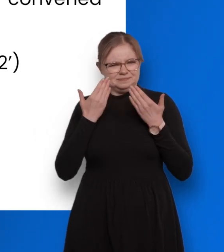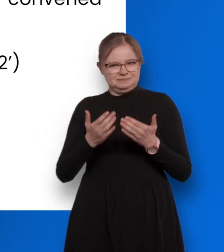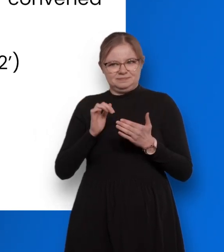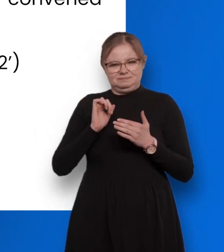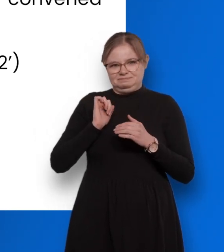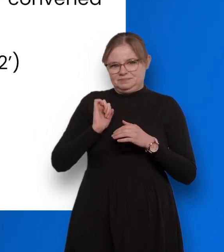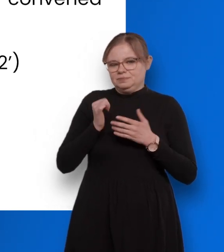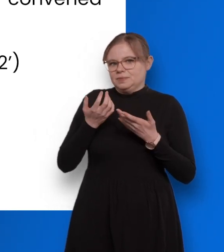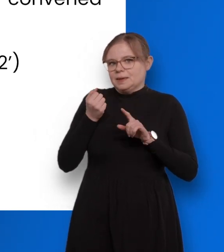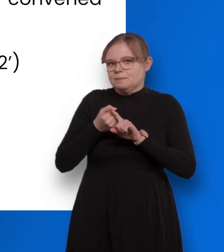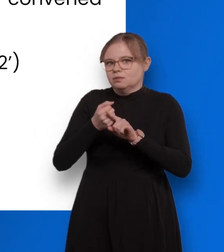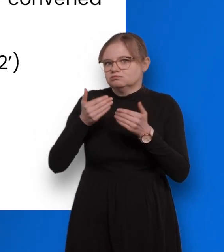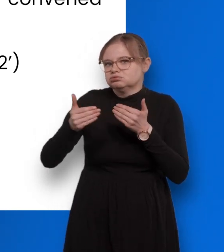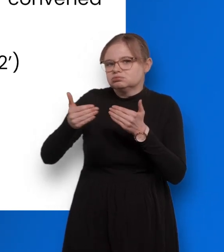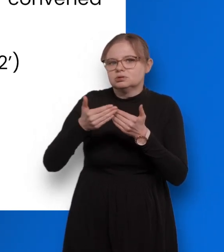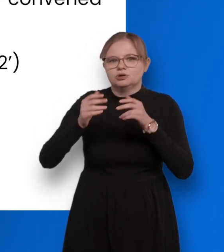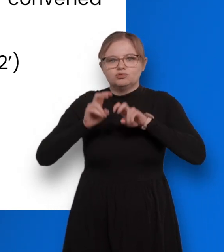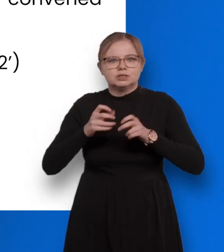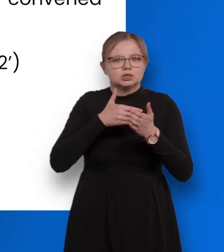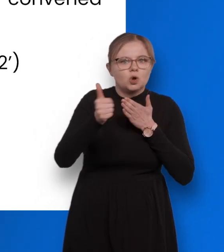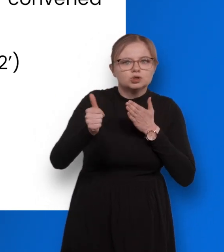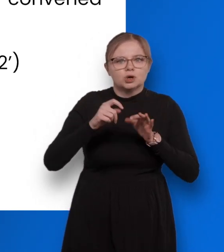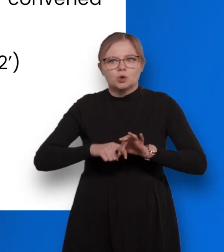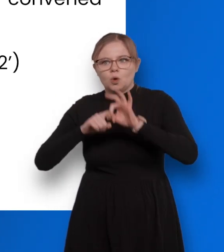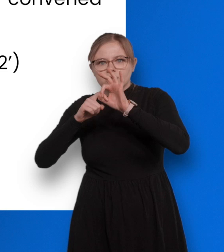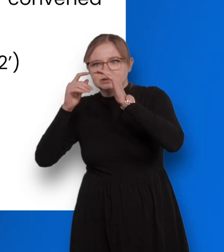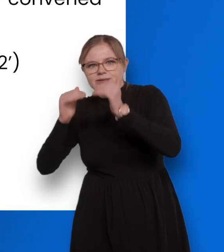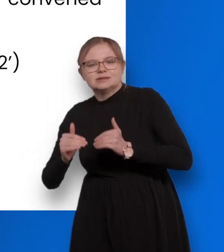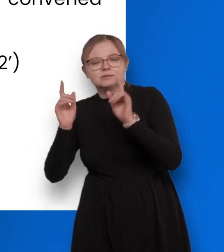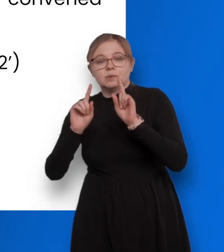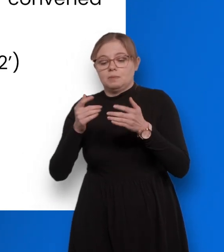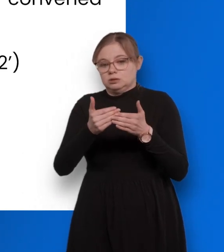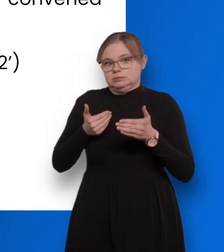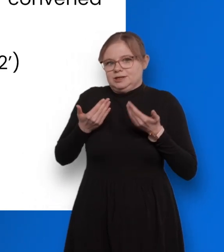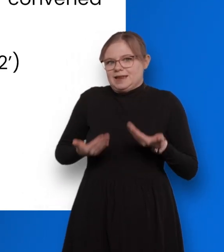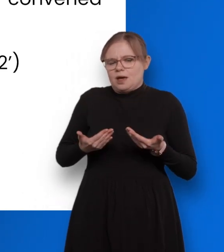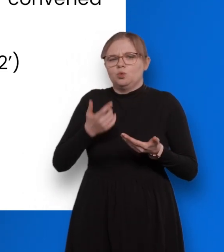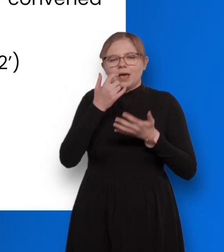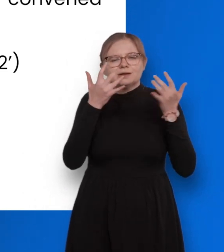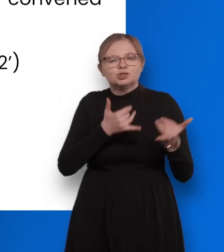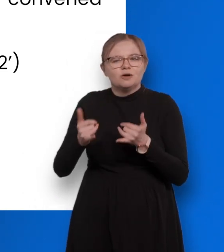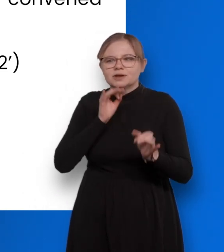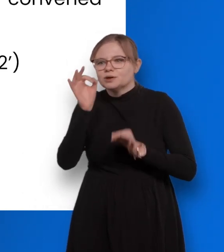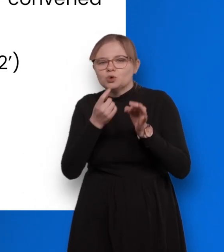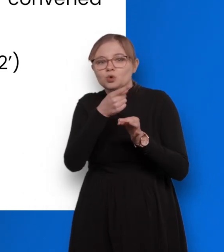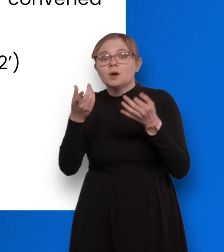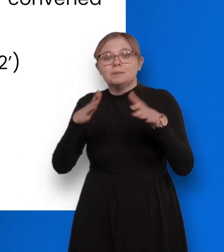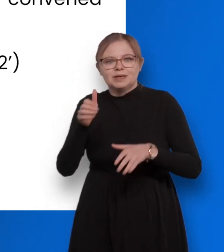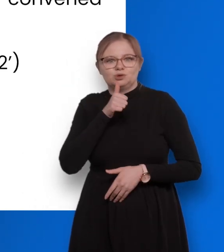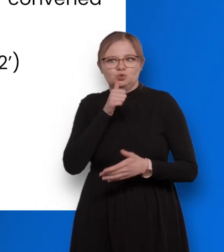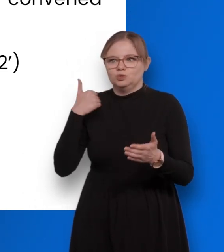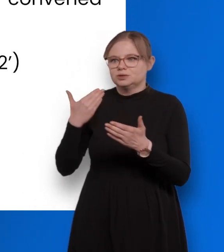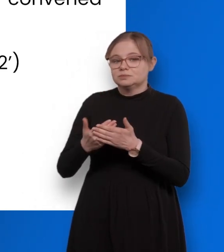term on things like research culture and research quality. But what we can do at this stage is survey those using it to understand, actually, does it